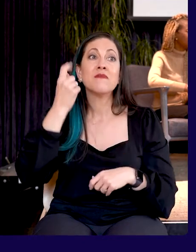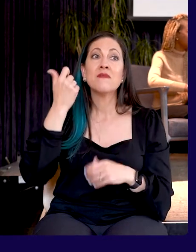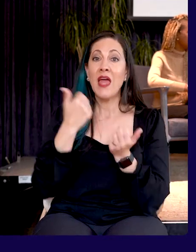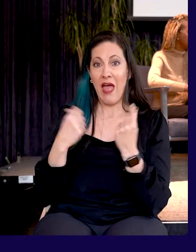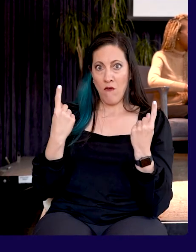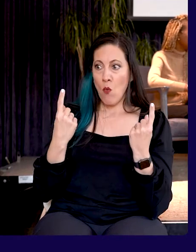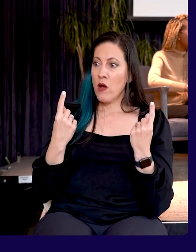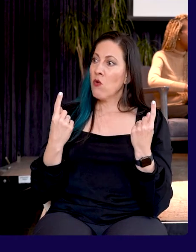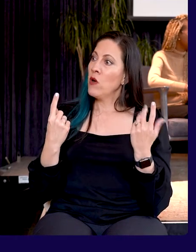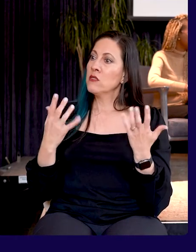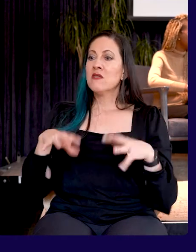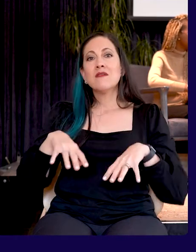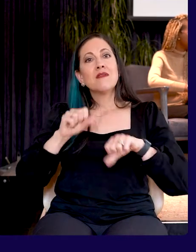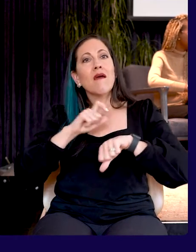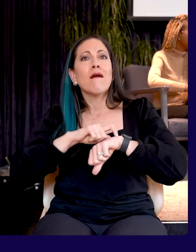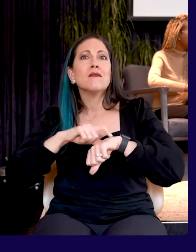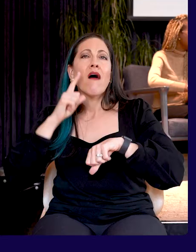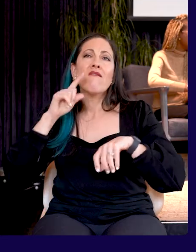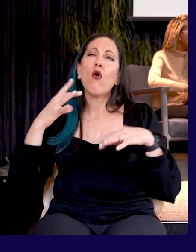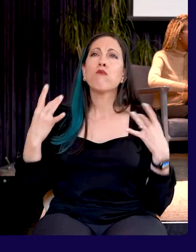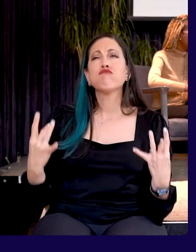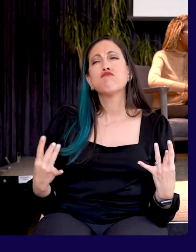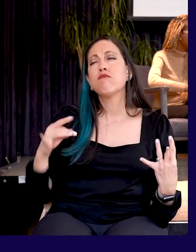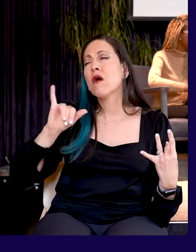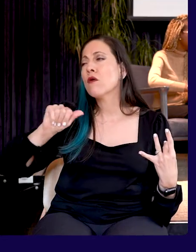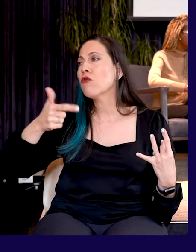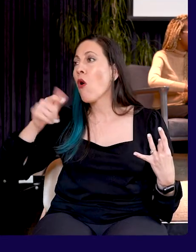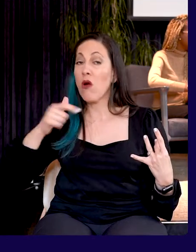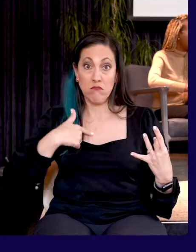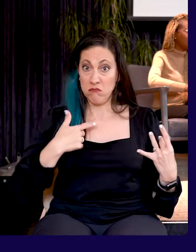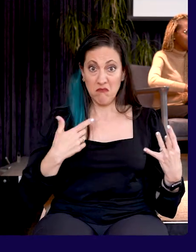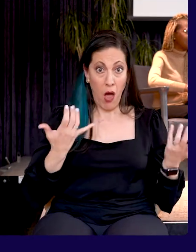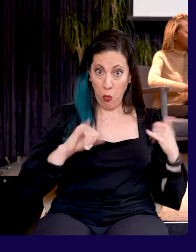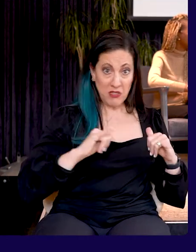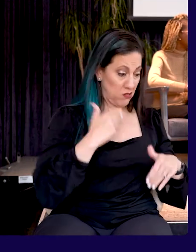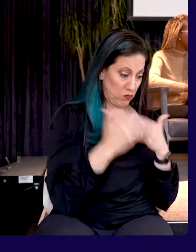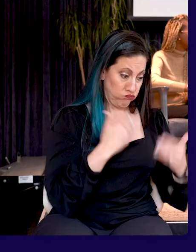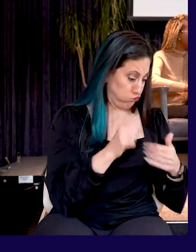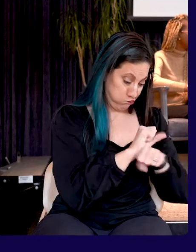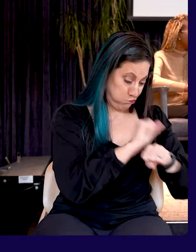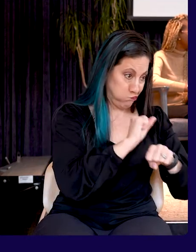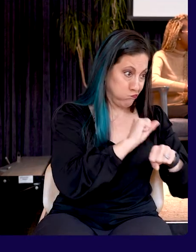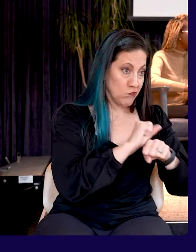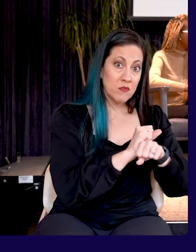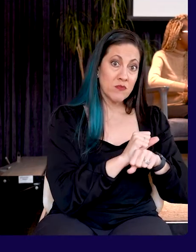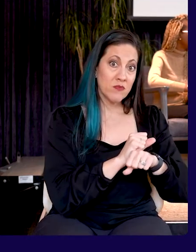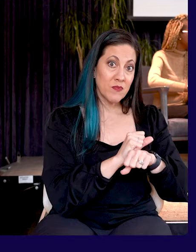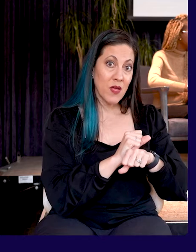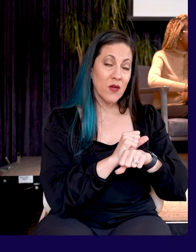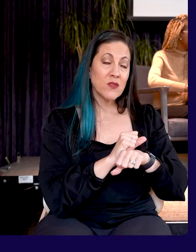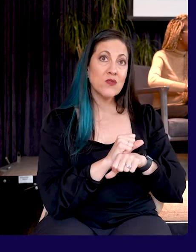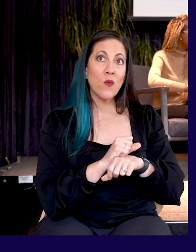was taking the extra time to do yoga and doing all that, I was like I was still working. And so